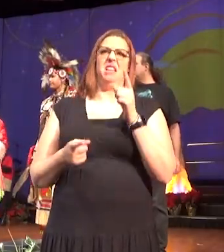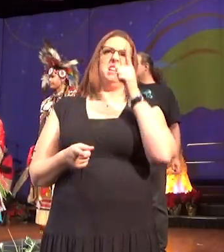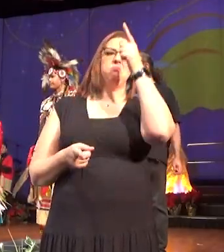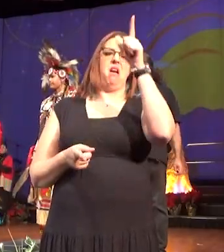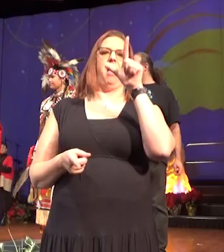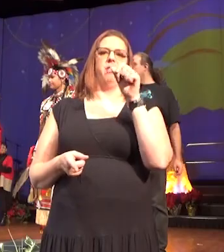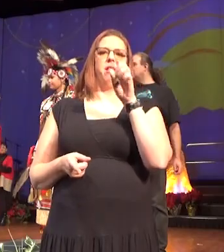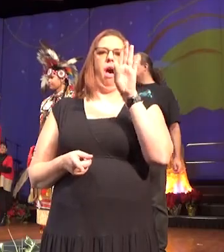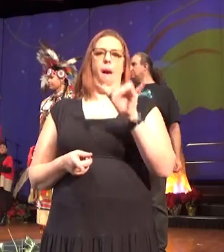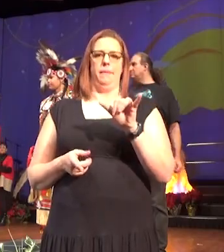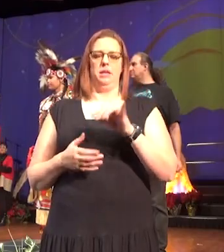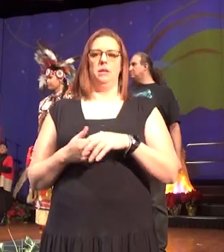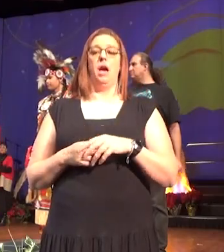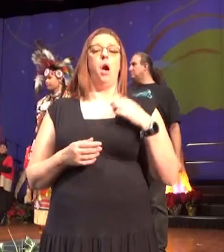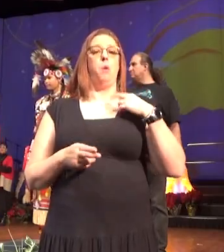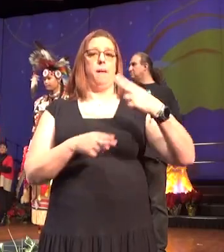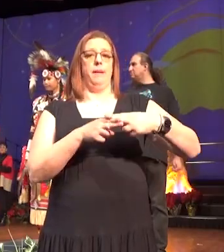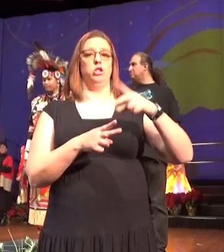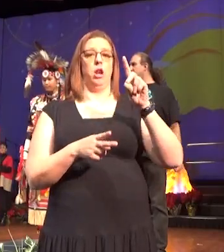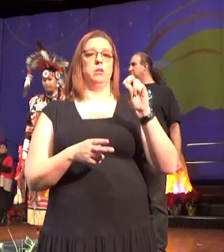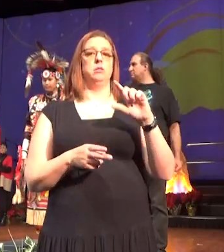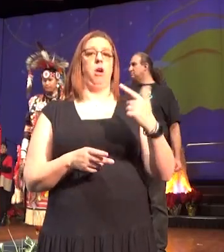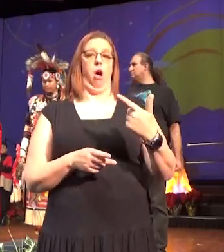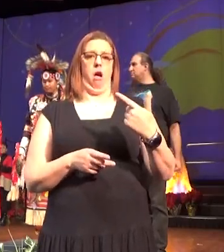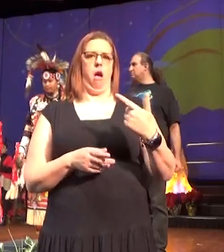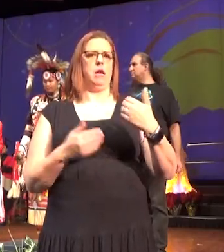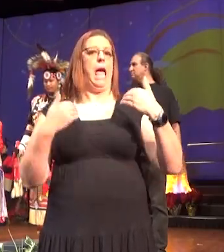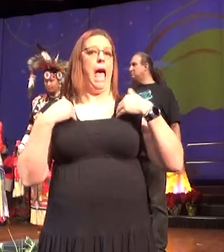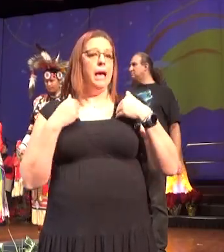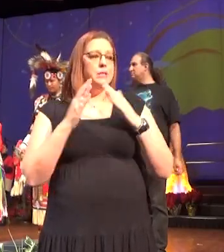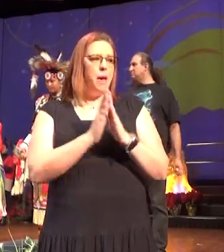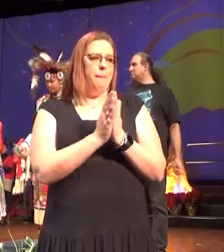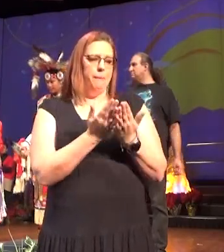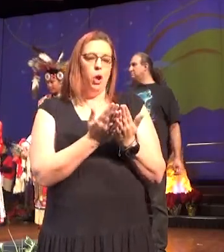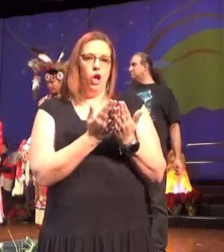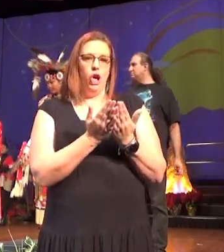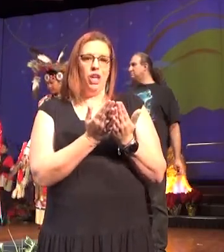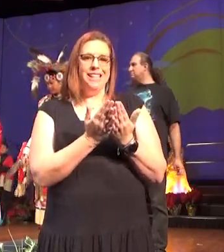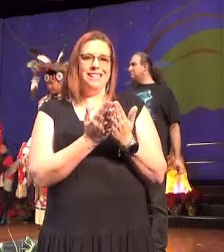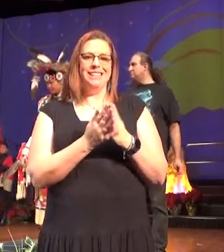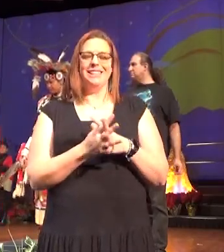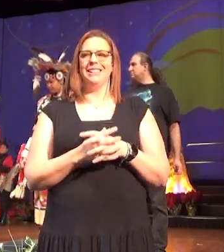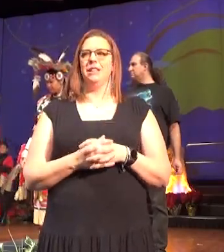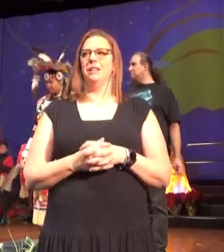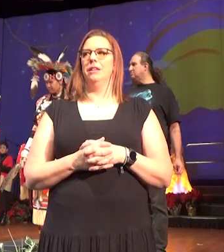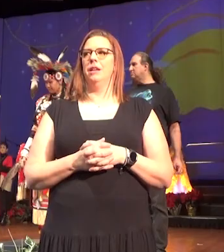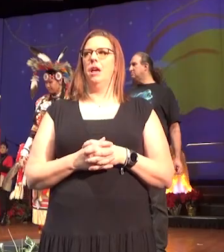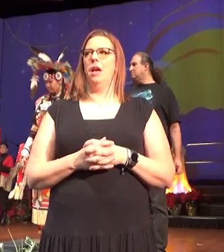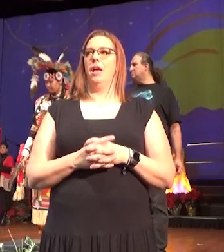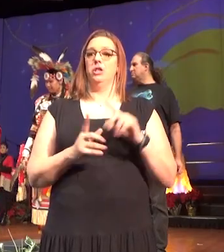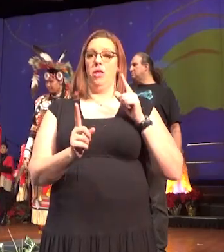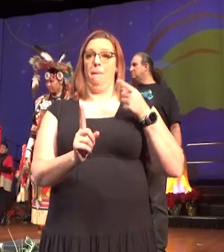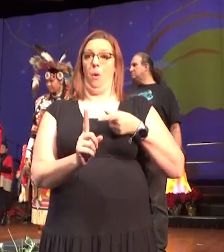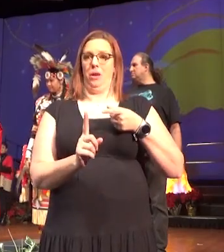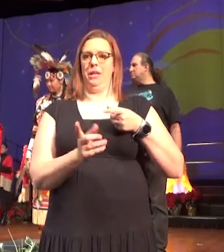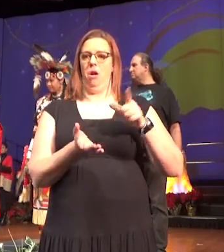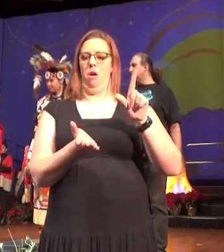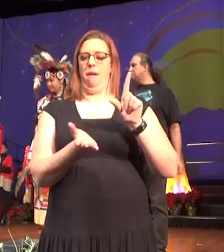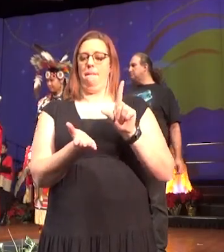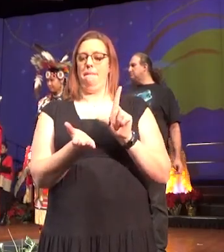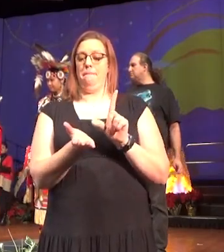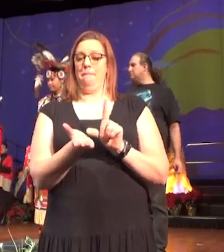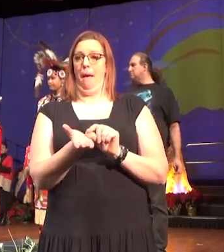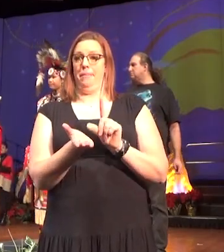afterwards. And I want to mention Doug's book, bestseller, to the point where the big publishers are working